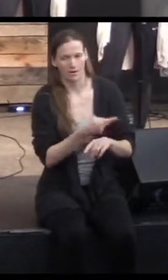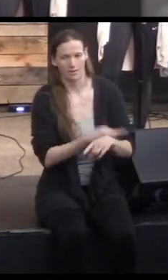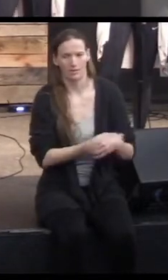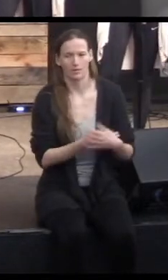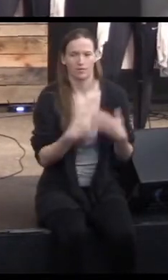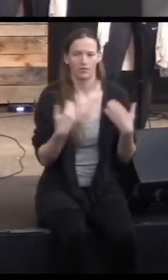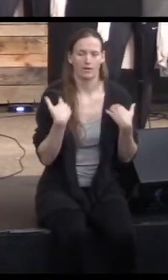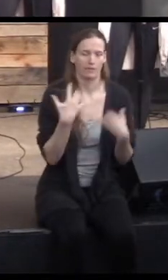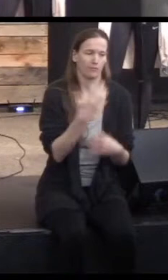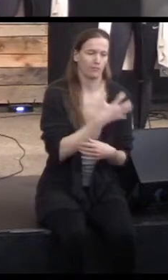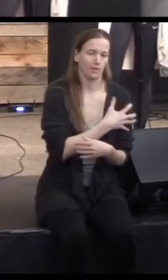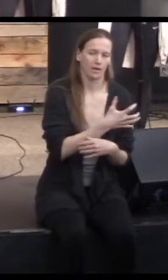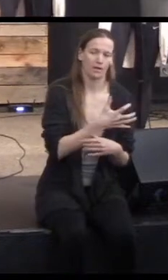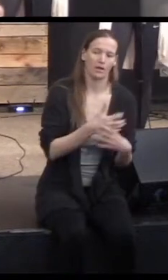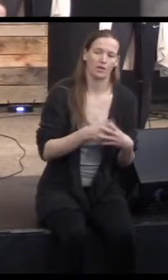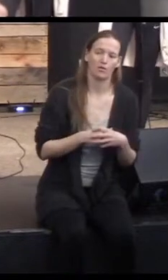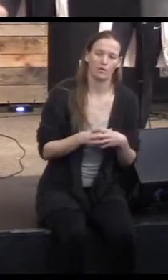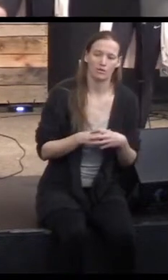of the Lamb.